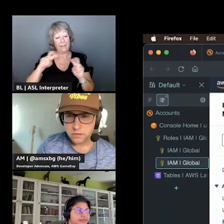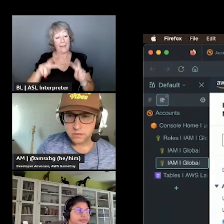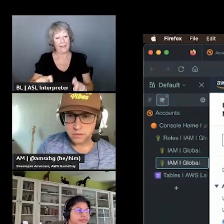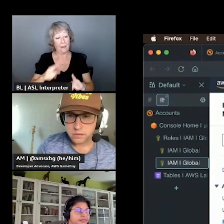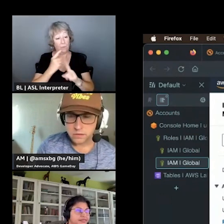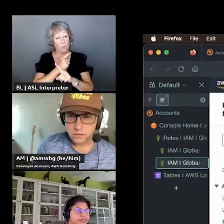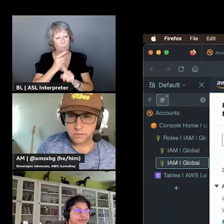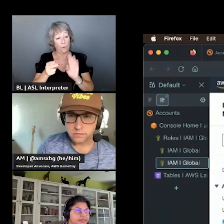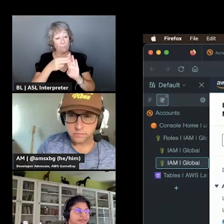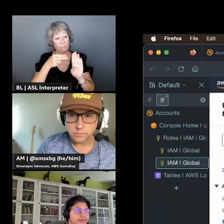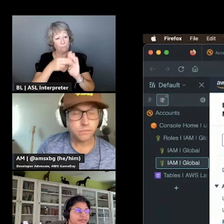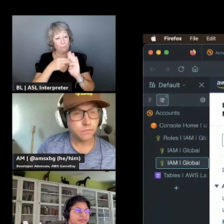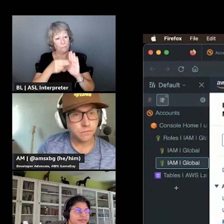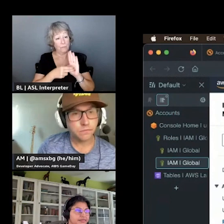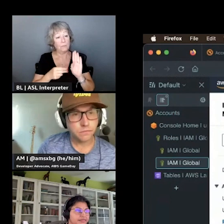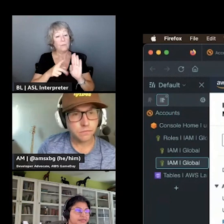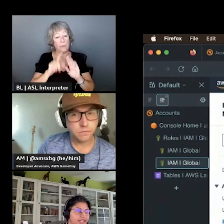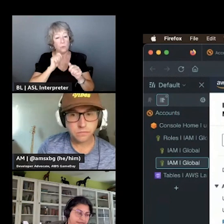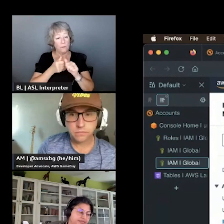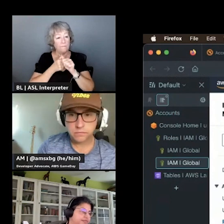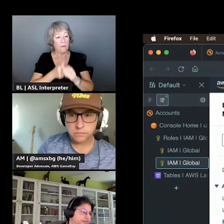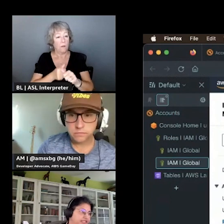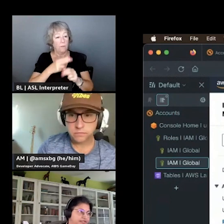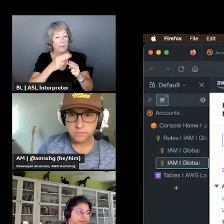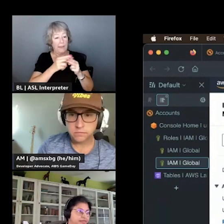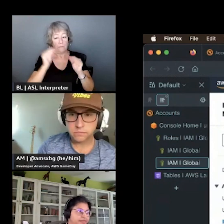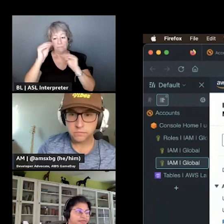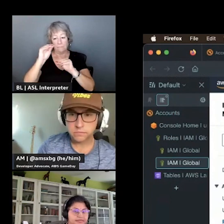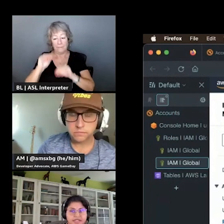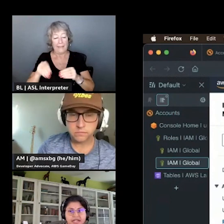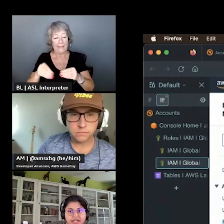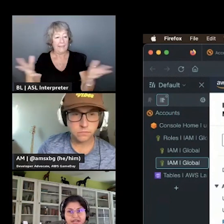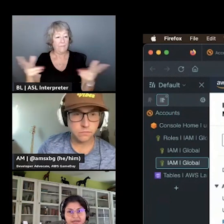the access to the data they need to. Yeah. Yes.